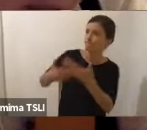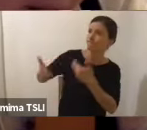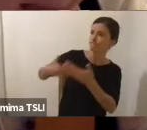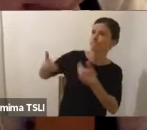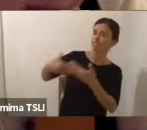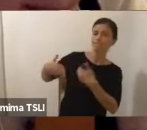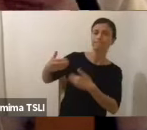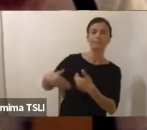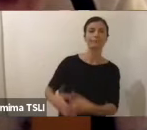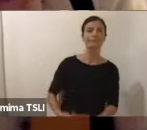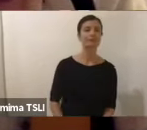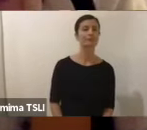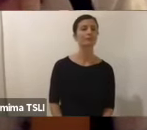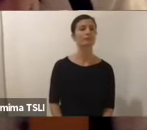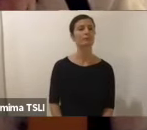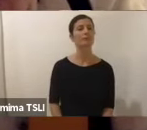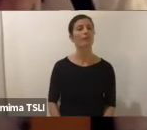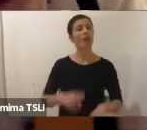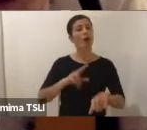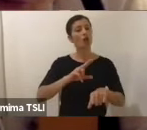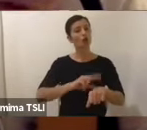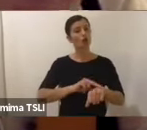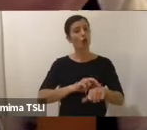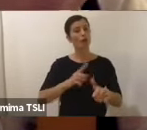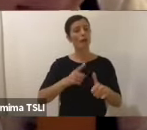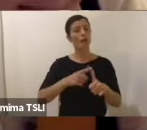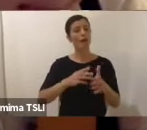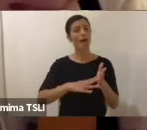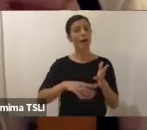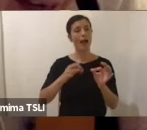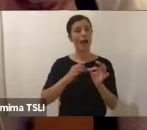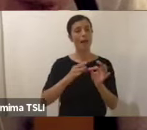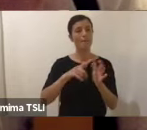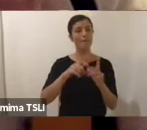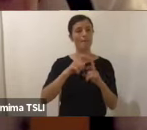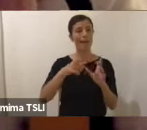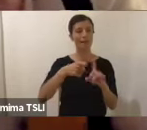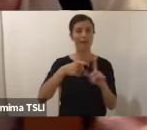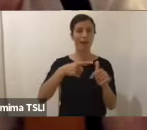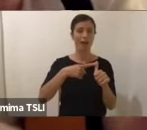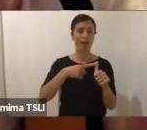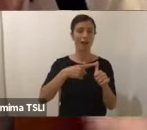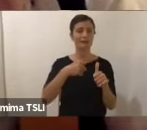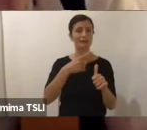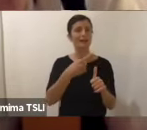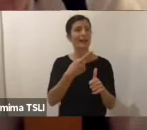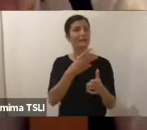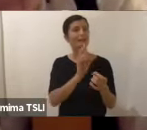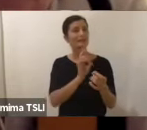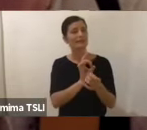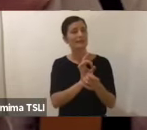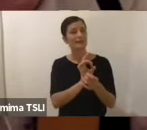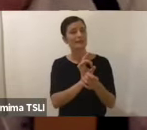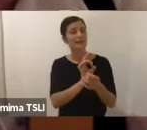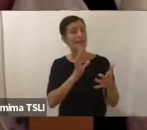ambedkar again and the idea of that you know there's no liberation until we're all liberated and i can only feel thrilled and joyful at the idea